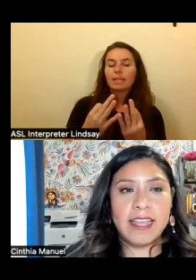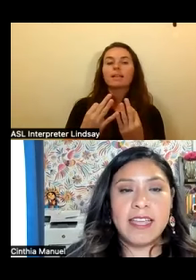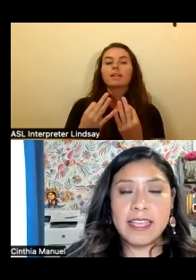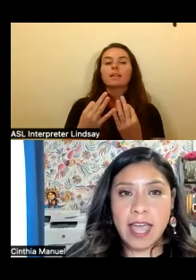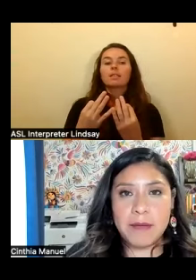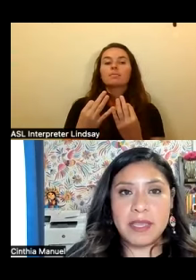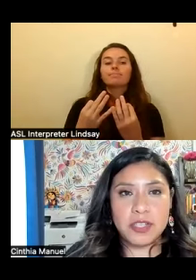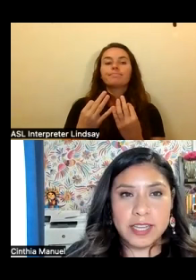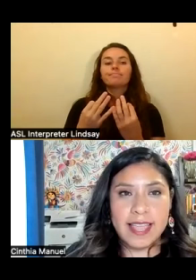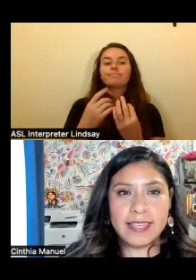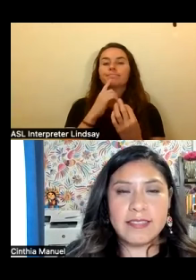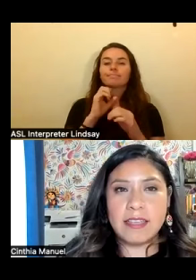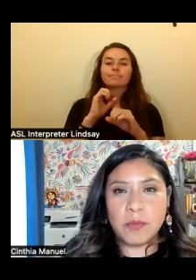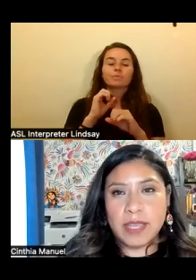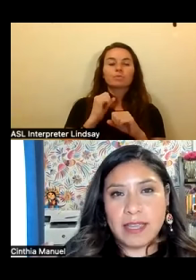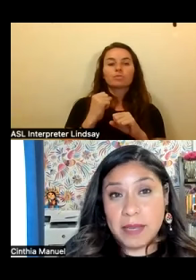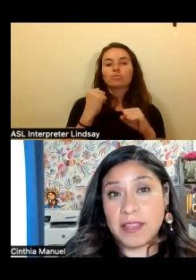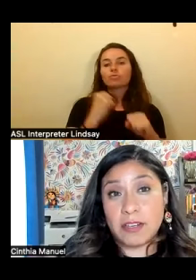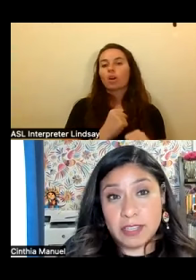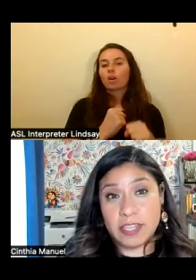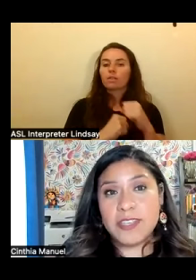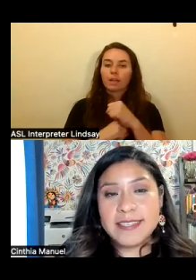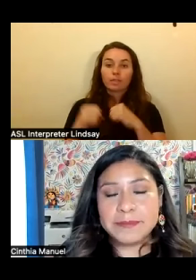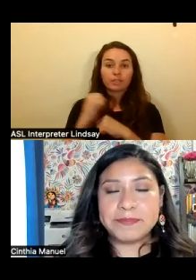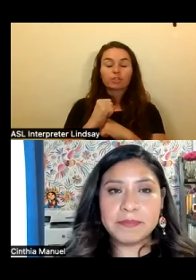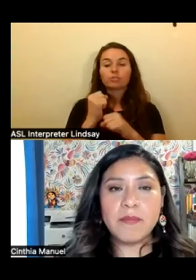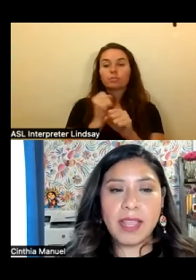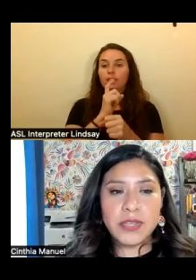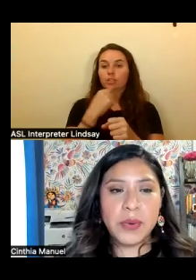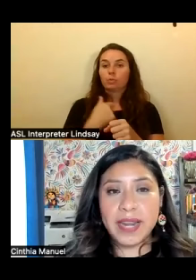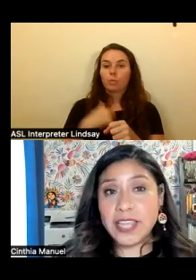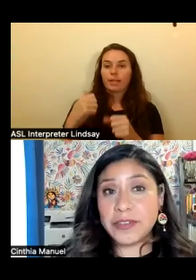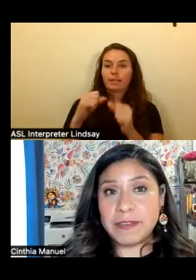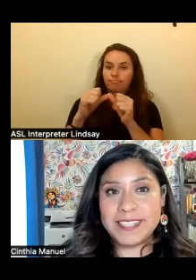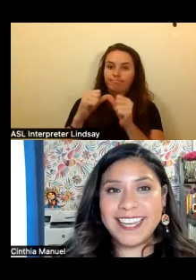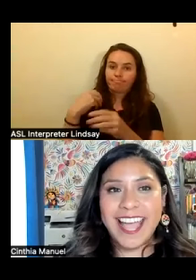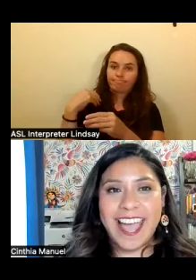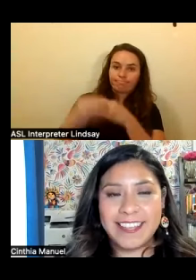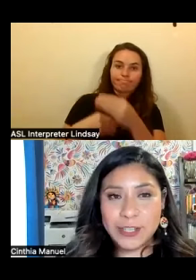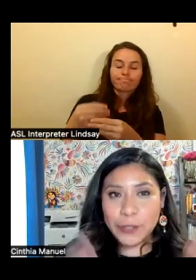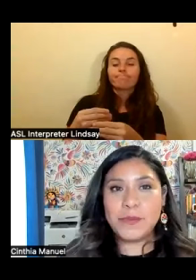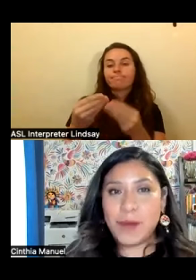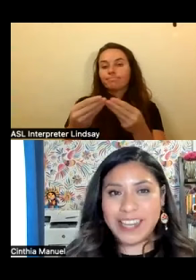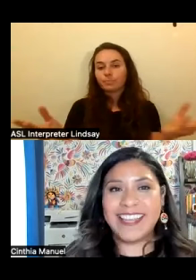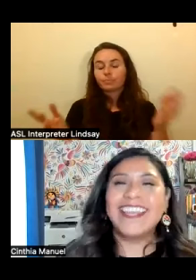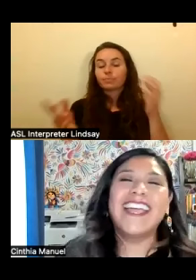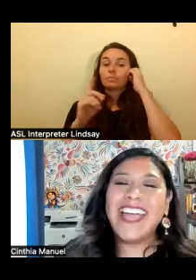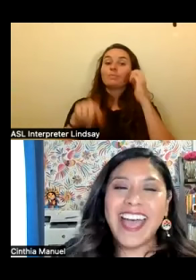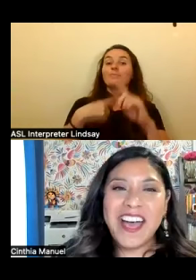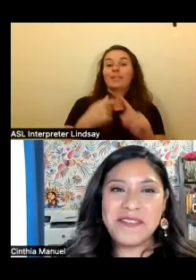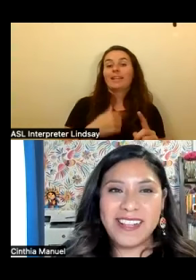in ensuring that we keep living our traditions. So when I turned 15, I had this huge